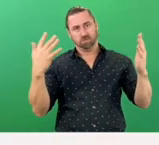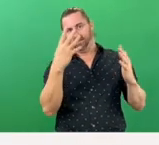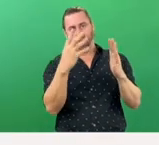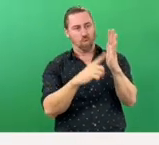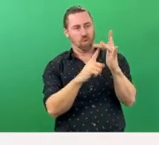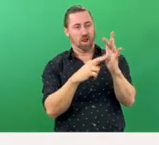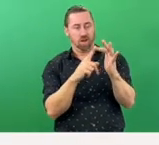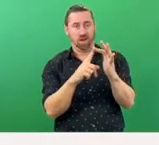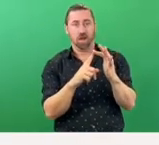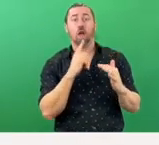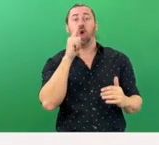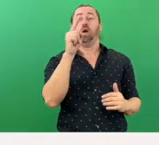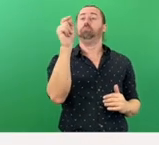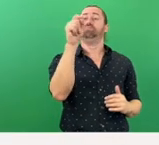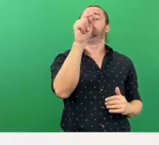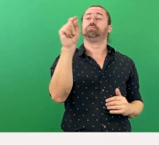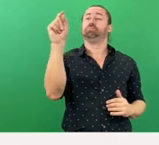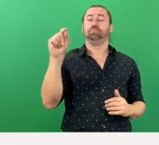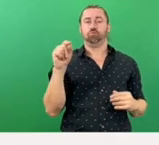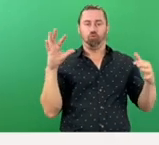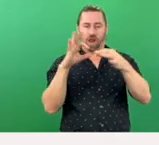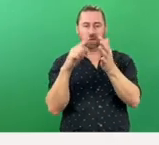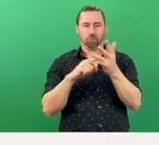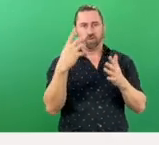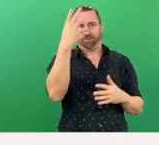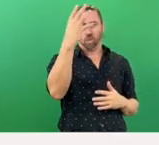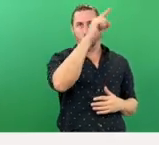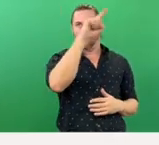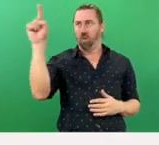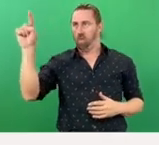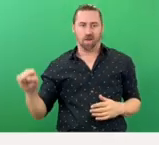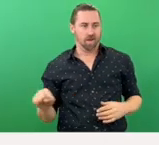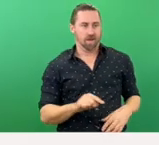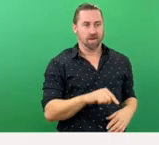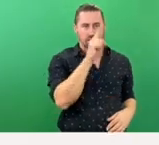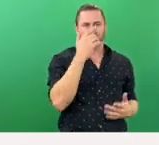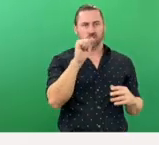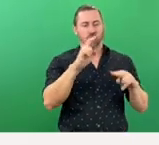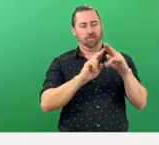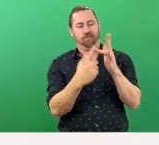your page. And every mark you make is going to relate to those 4 lines, the format that you're